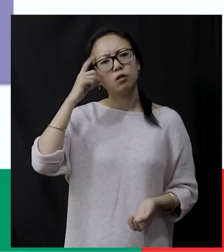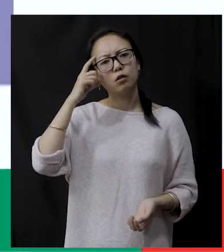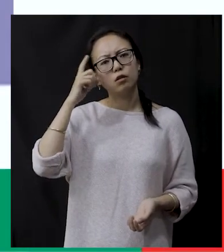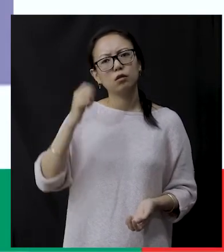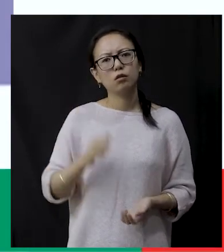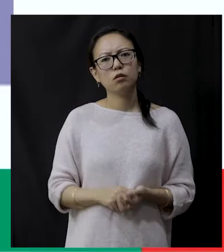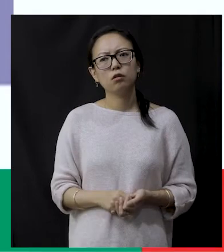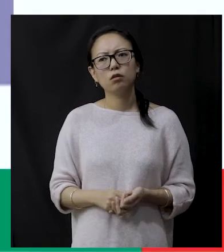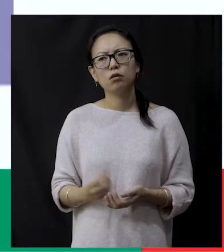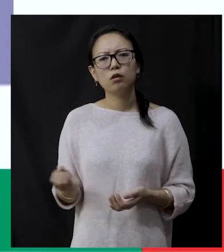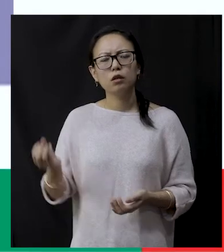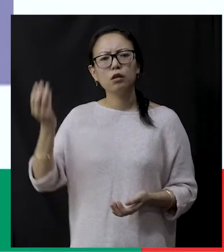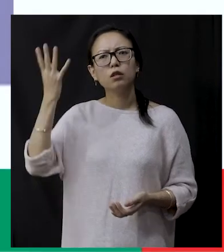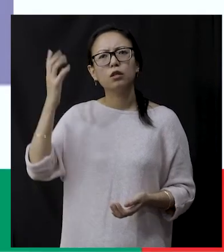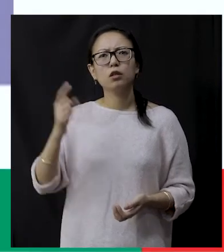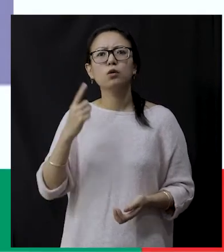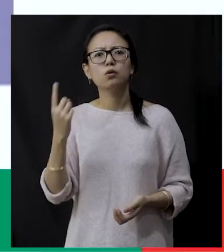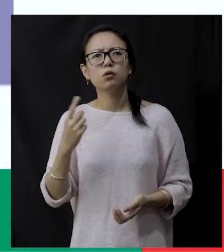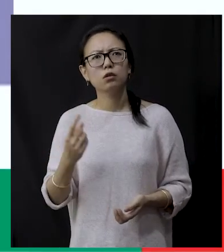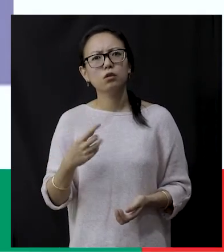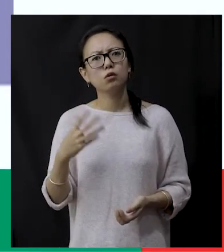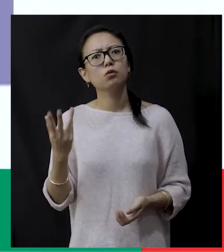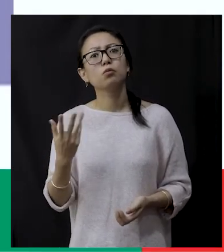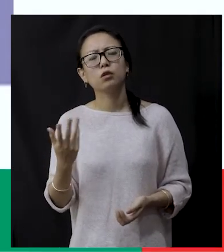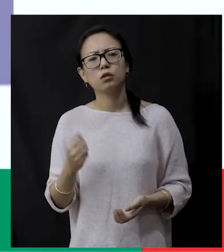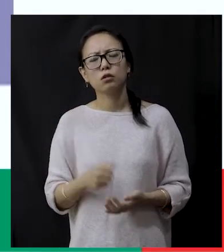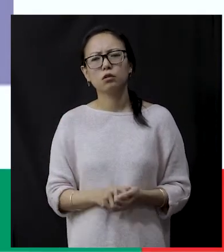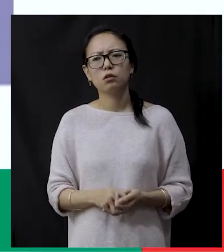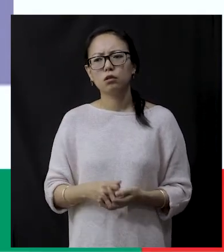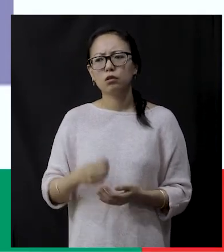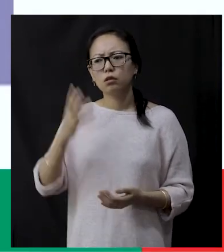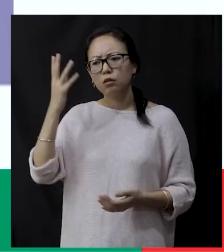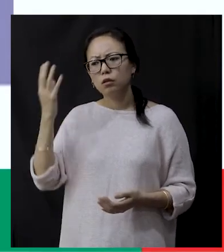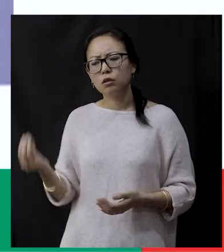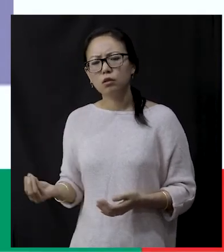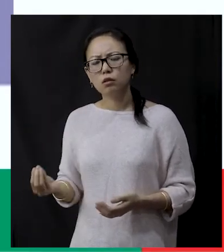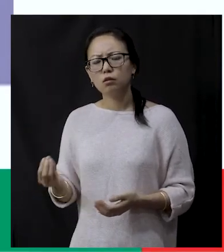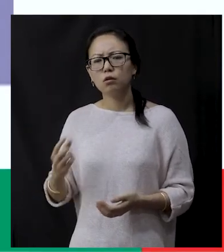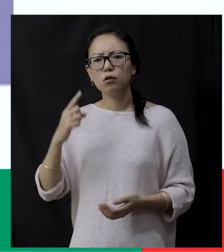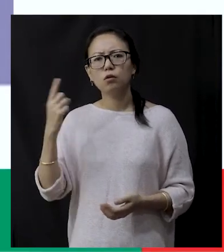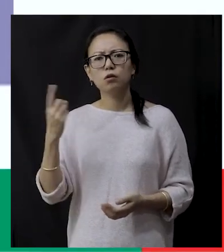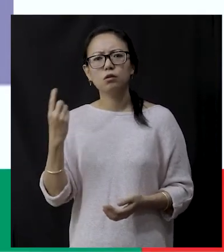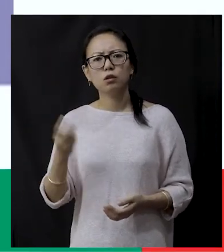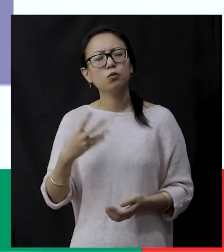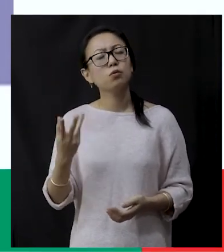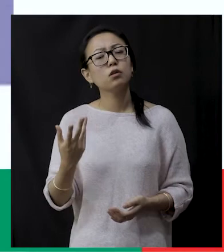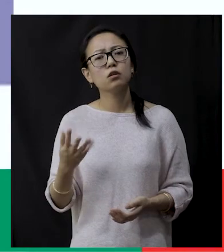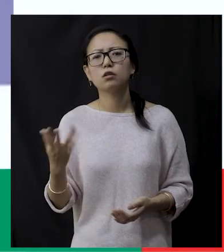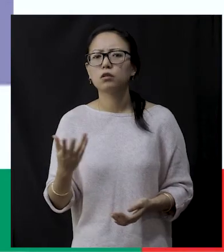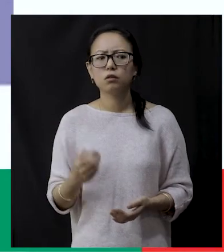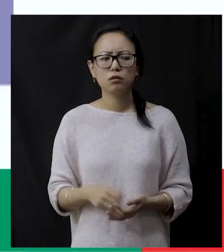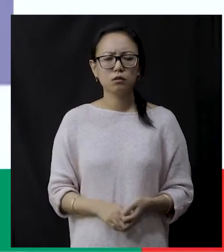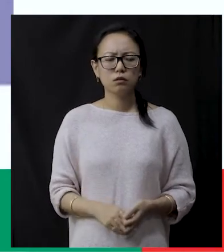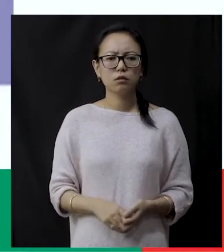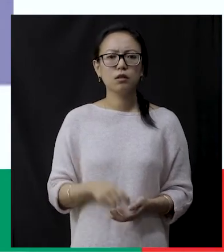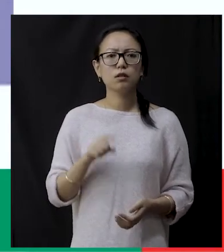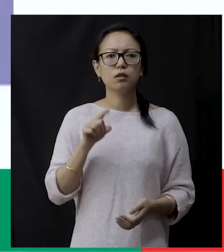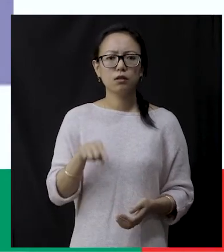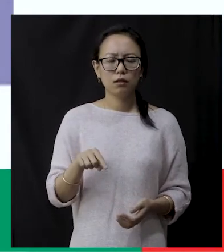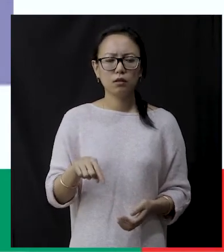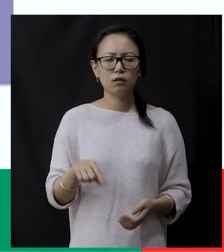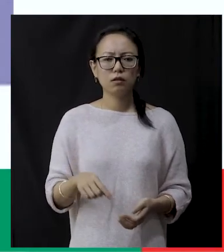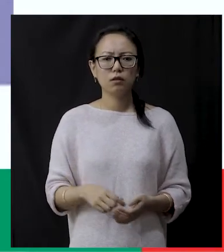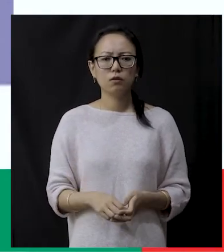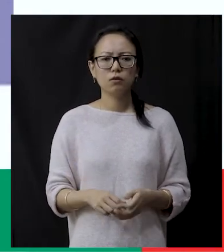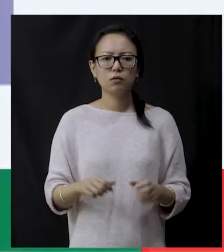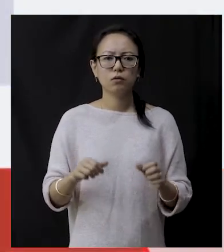only day? So we'll do activity. Okay, we'll do activity. So are you all ready? Okay, so let's do